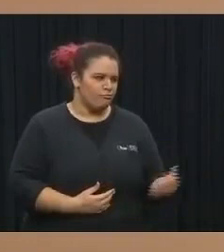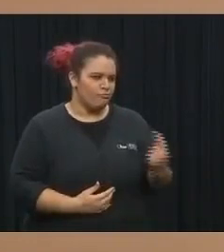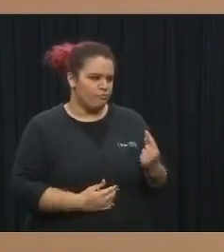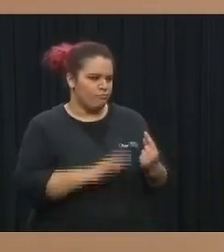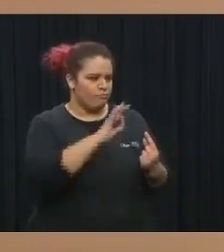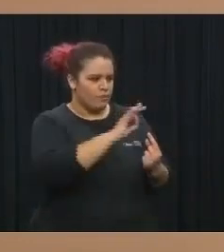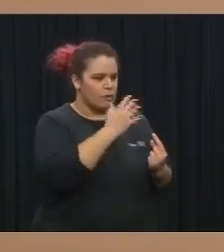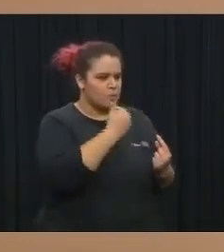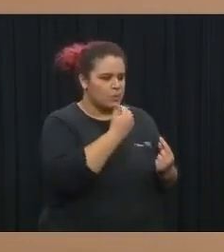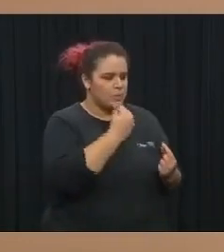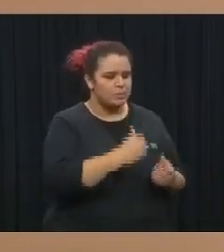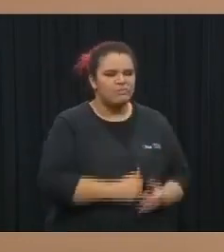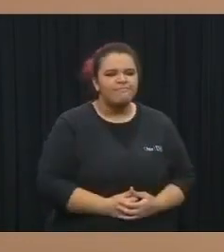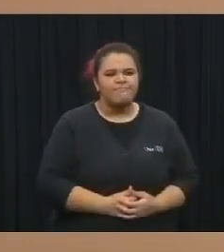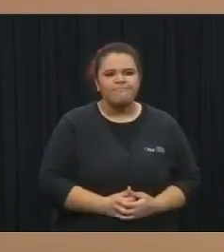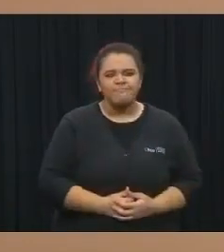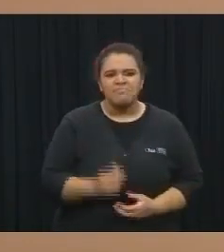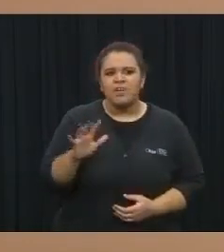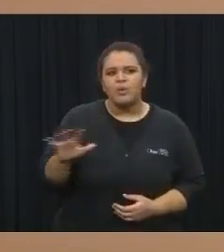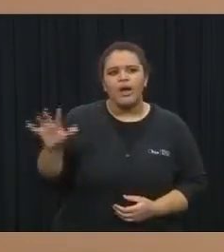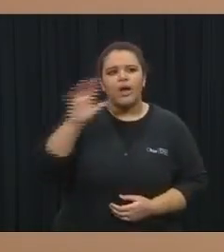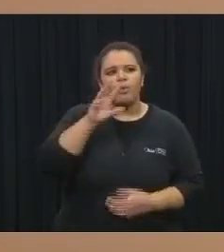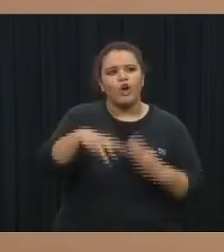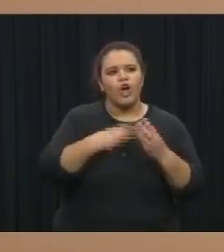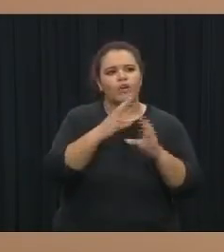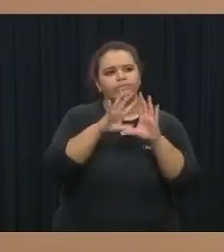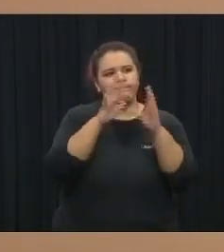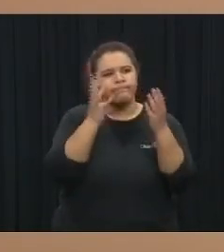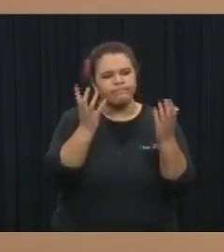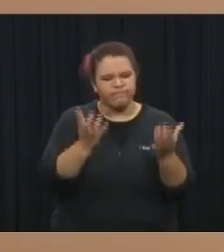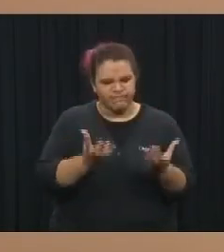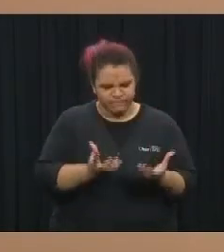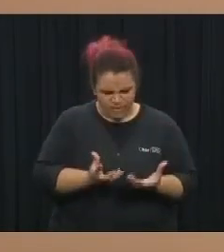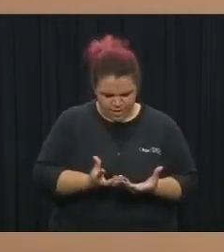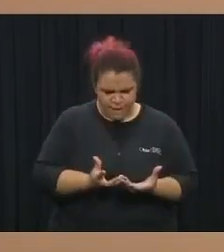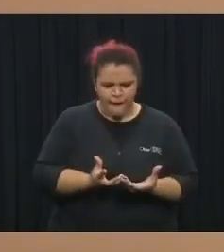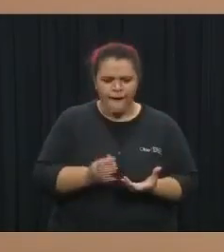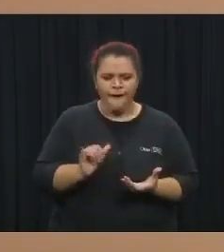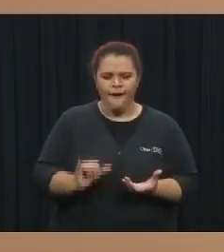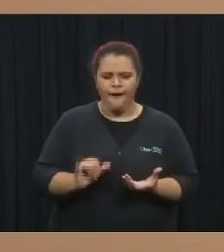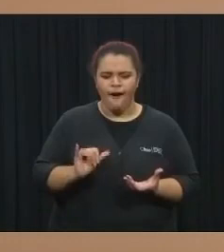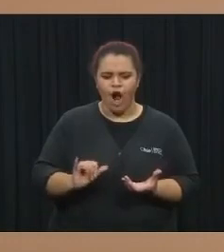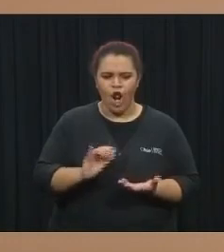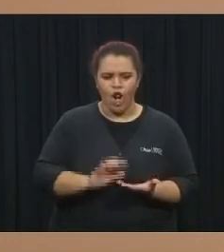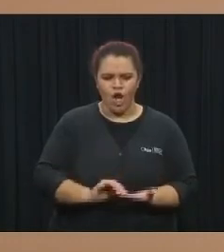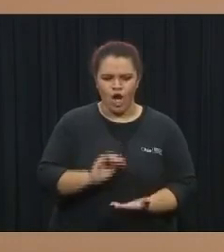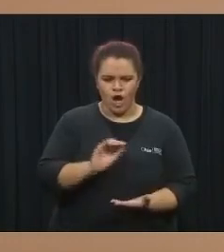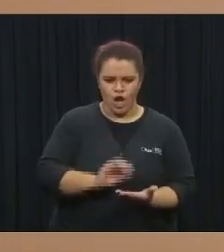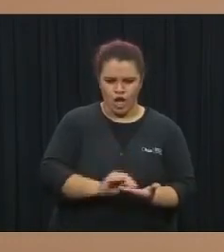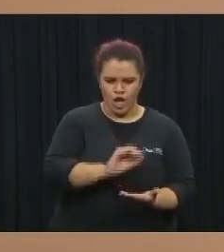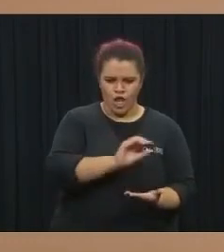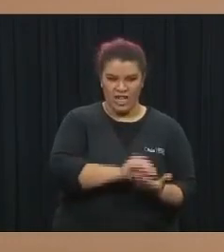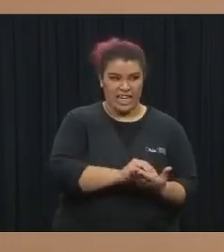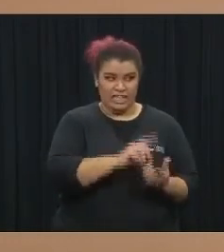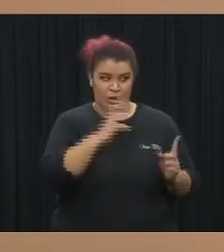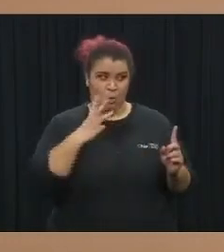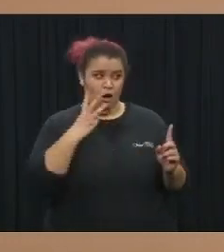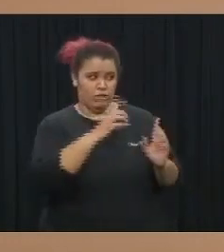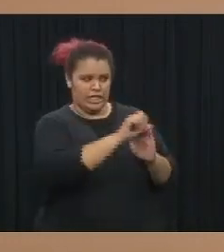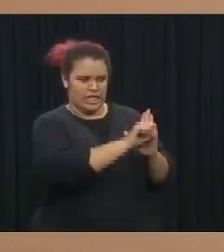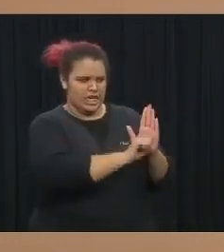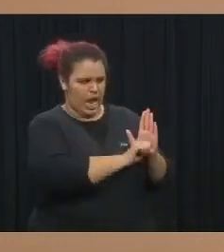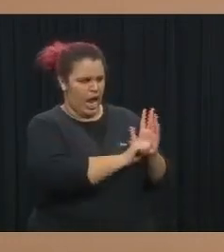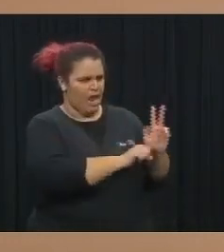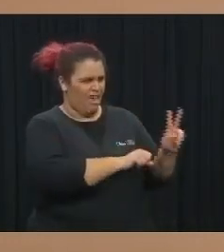been happening around the world, as well as what happened in Washington State, and we've talked very closely with them. The CDC has put out